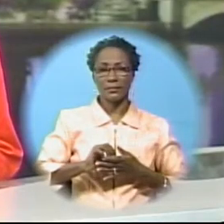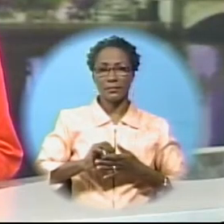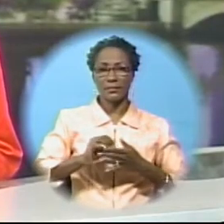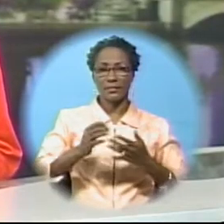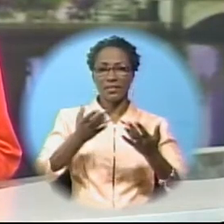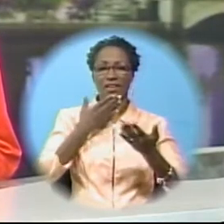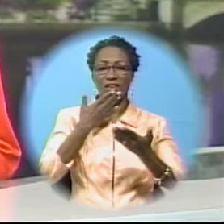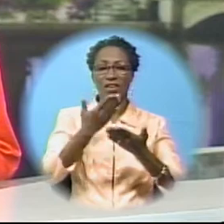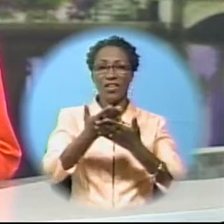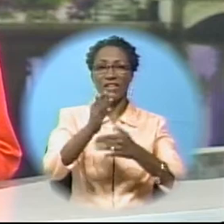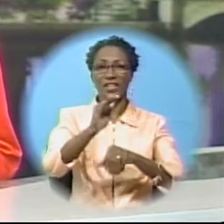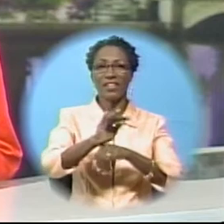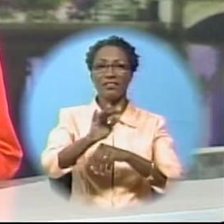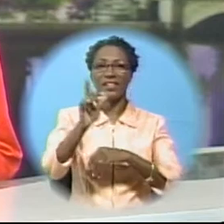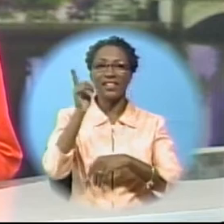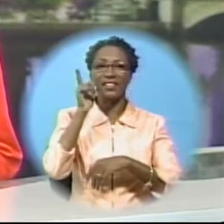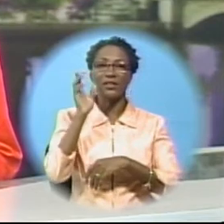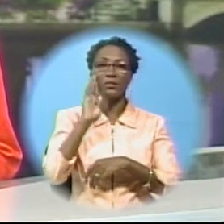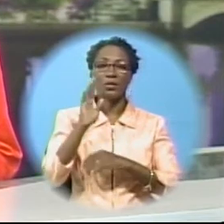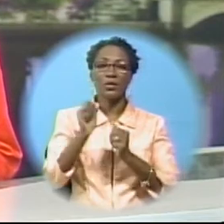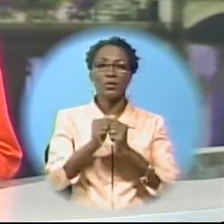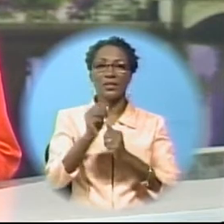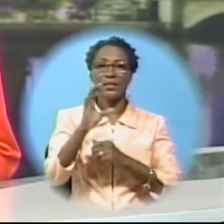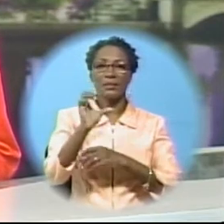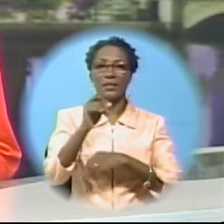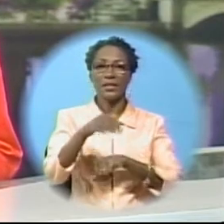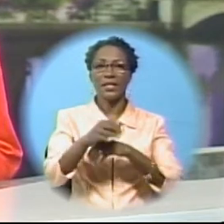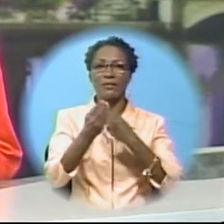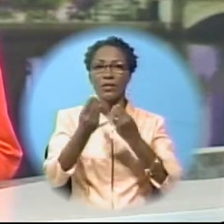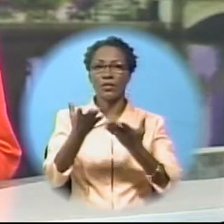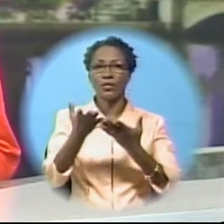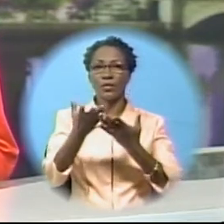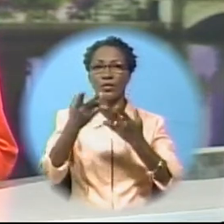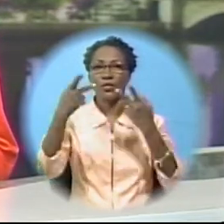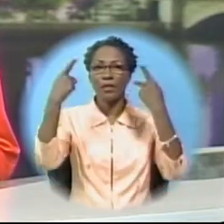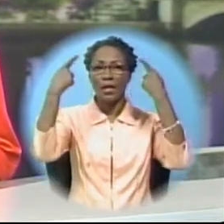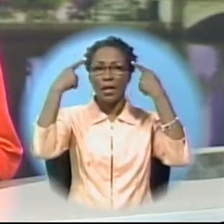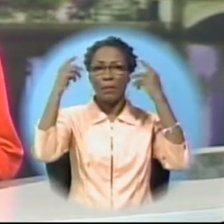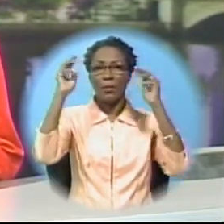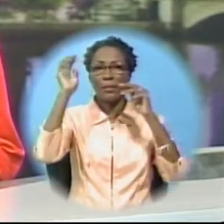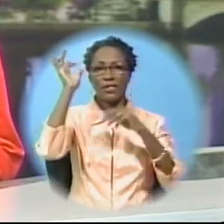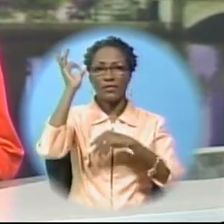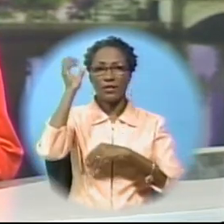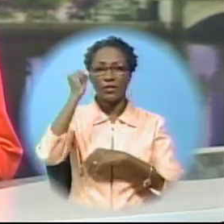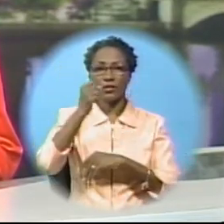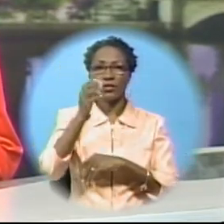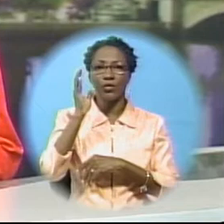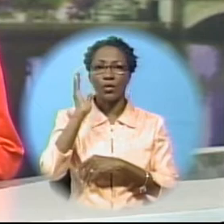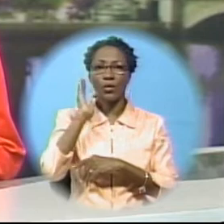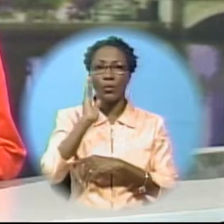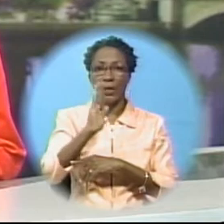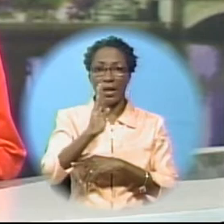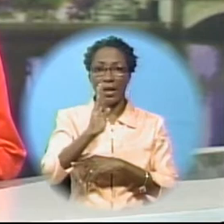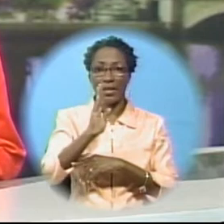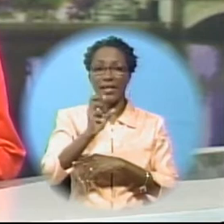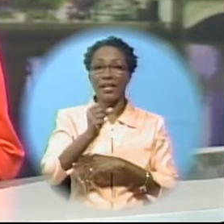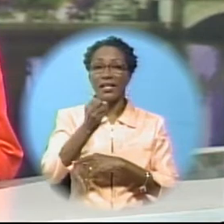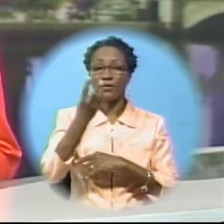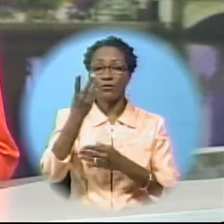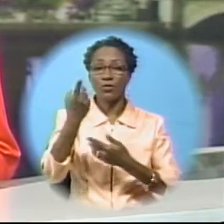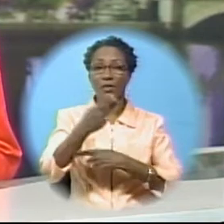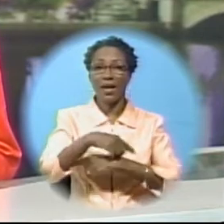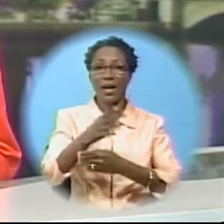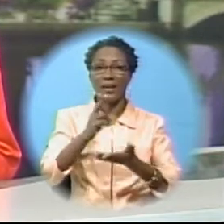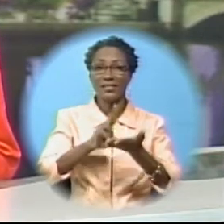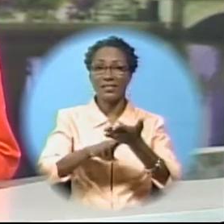Very good evening. I'm Lisa Broom with the CBC Evening News. In our top story tonight, Prime Minister Fendel Stewart will, within a few